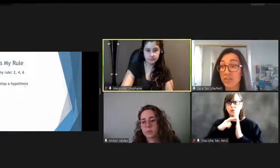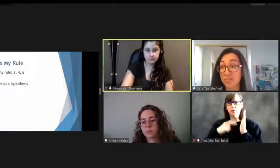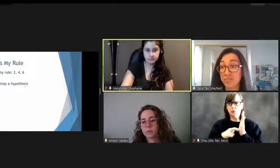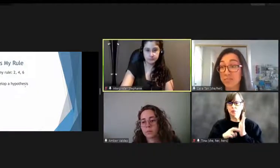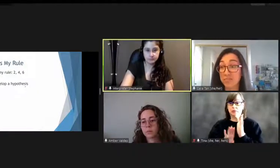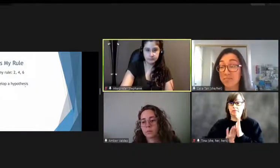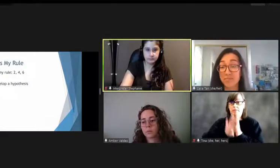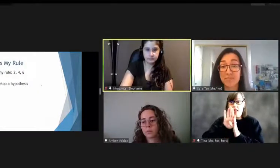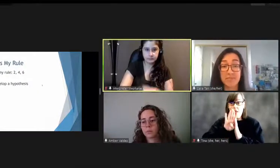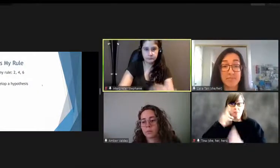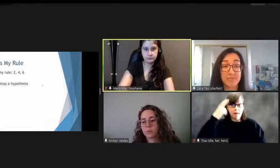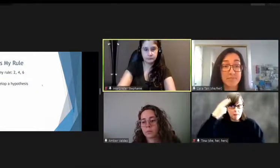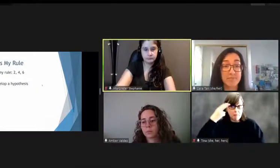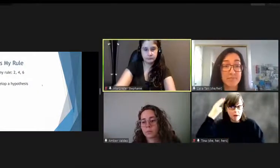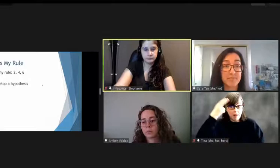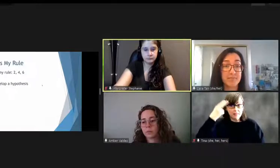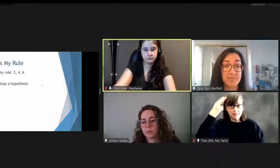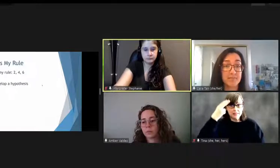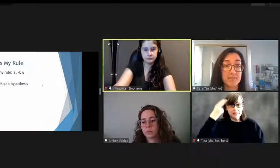hypothesis.